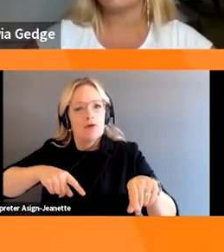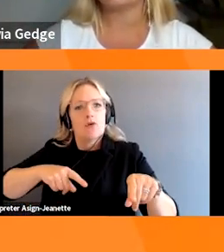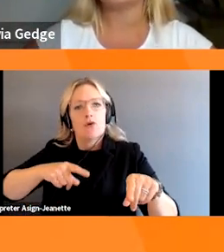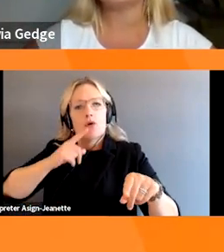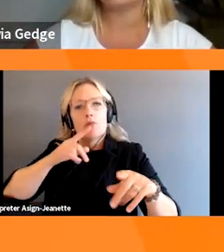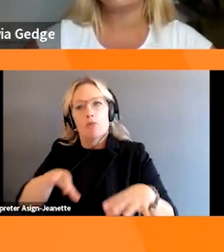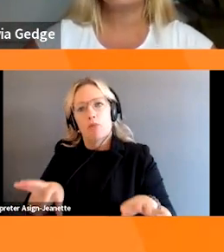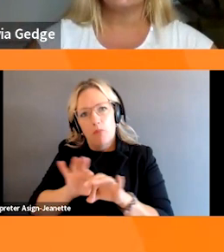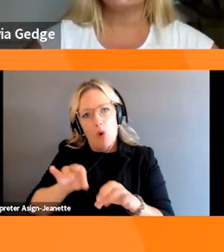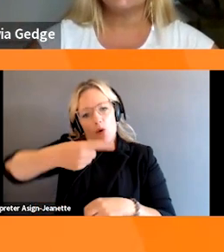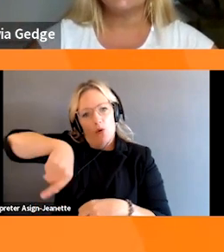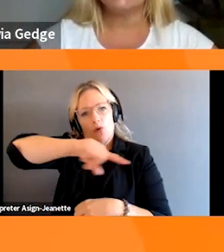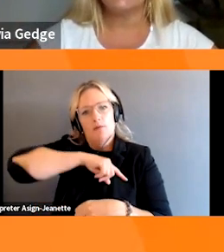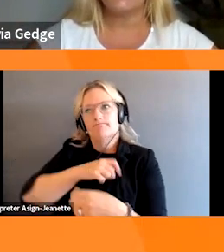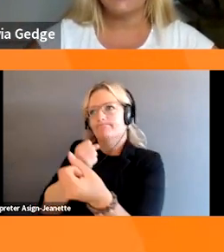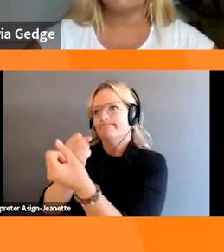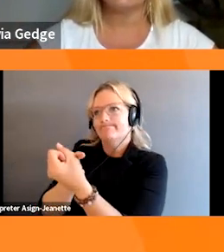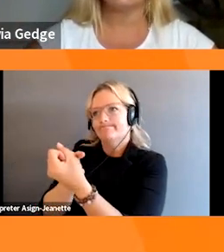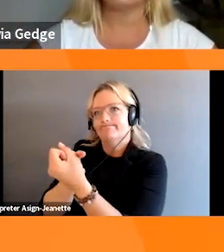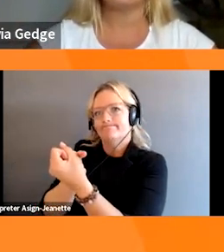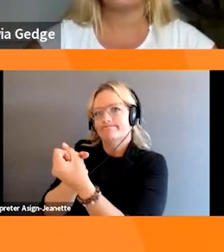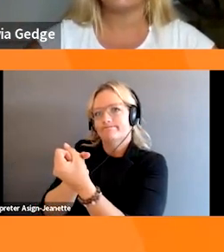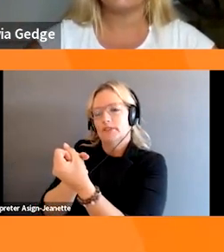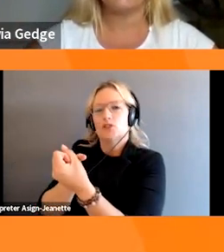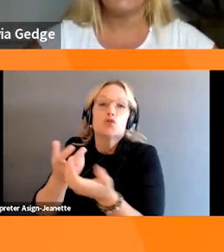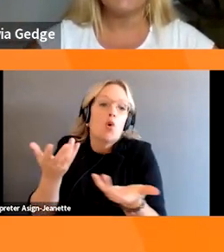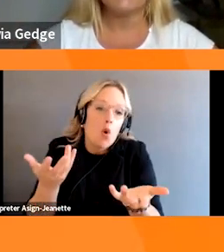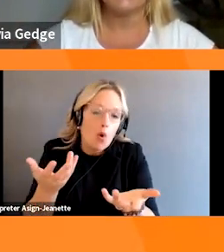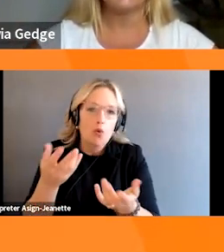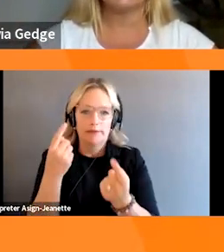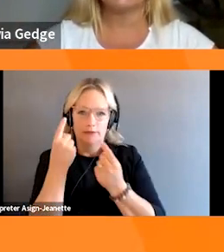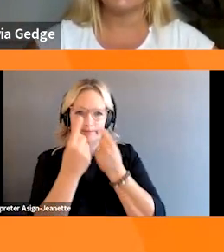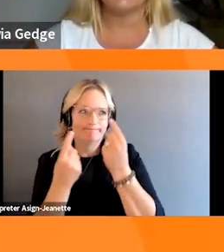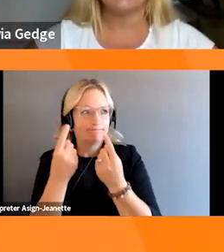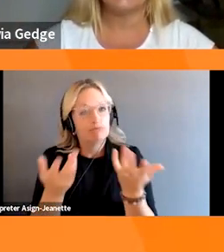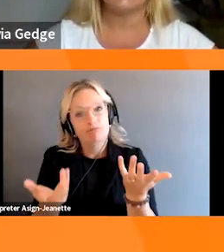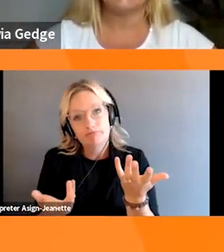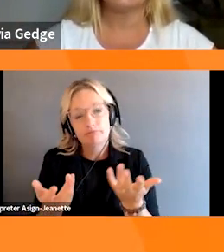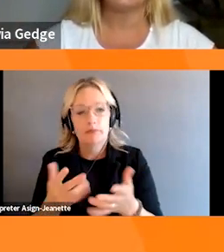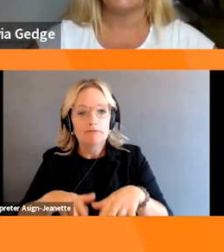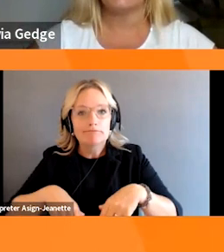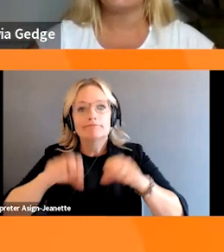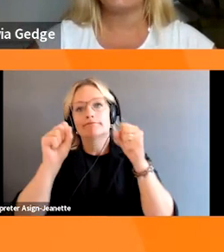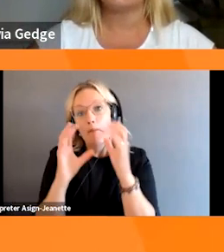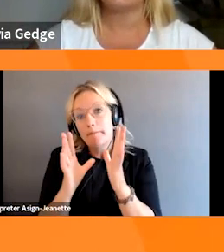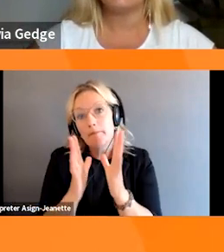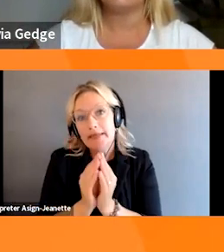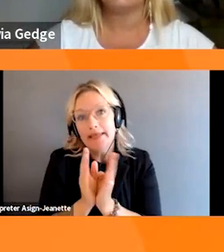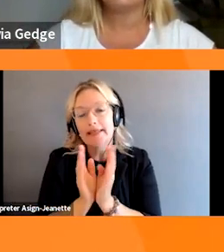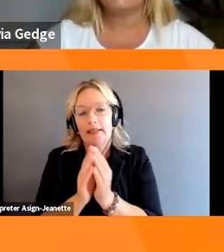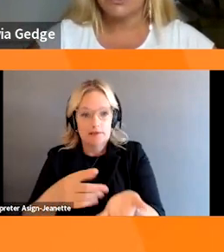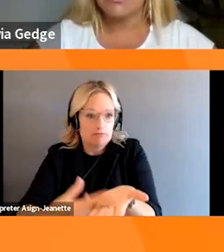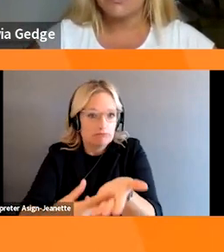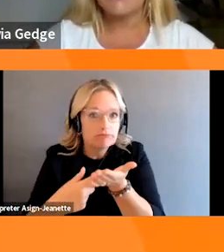organizational buy-in. So it's regular sort of conversations, looking at, how you can